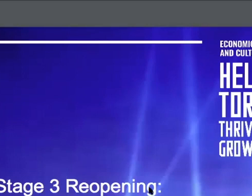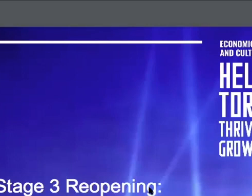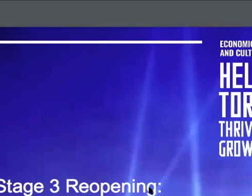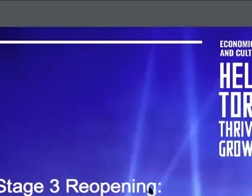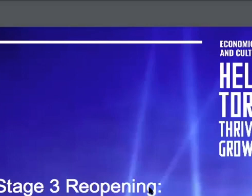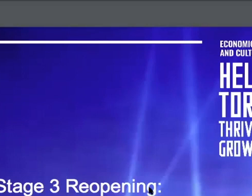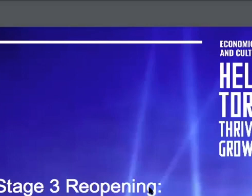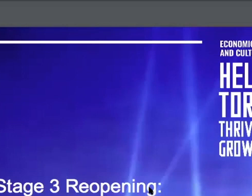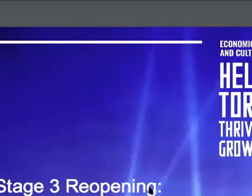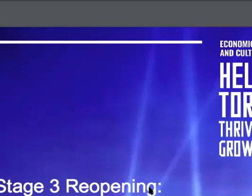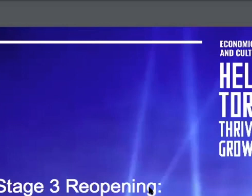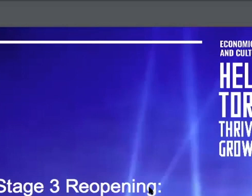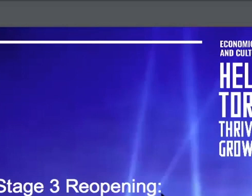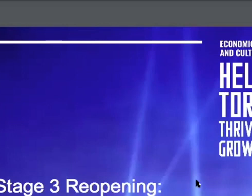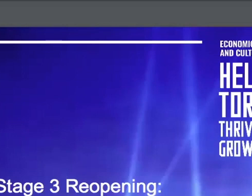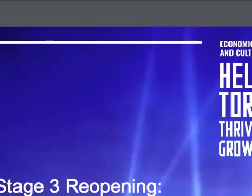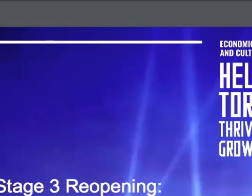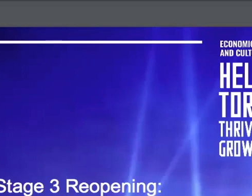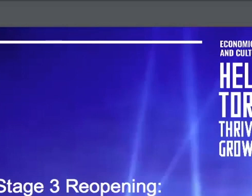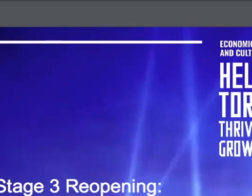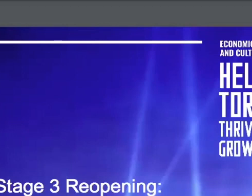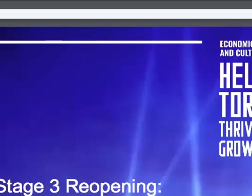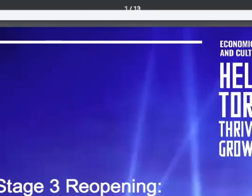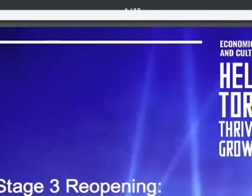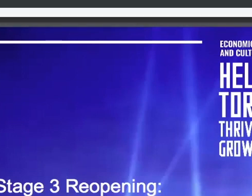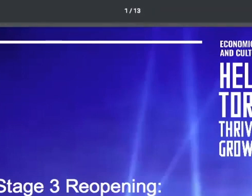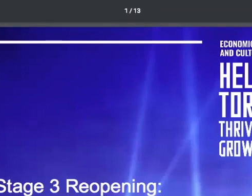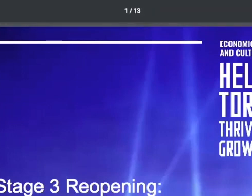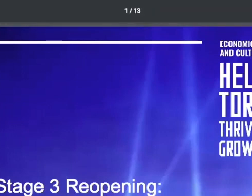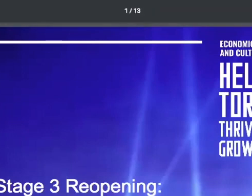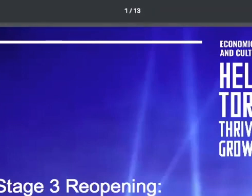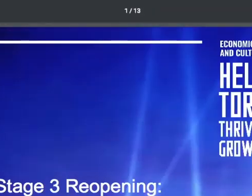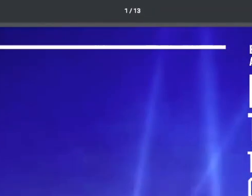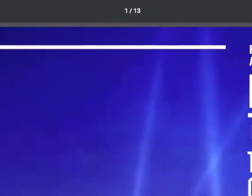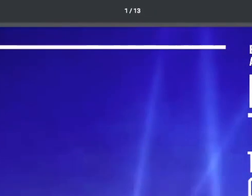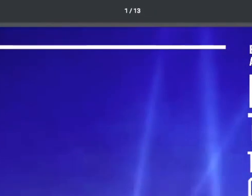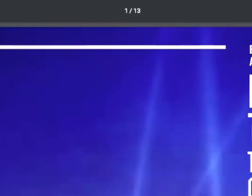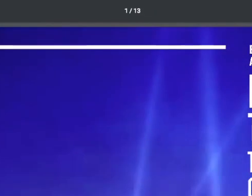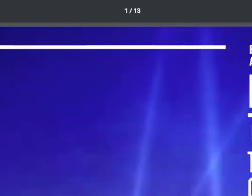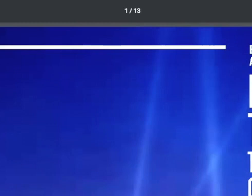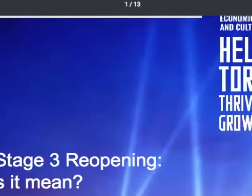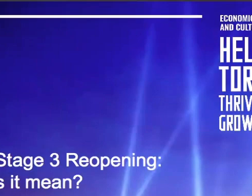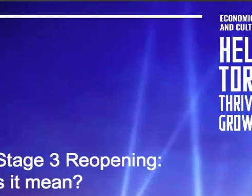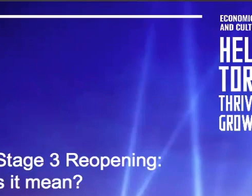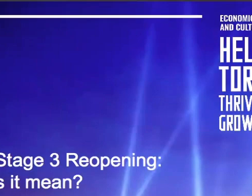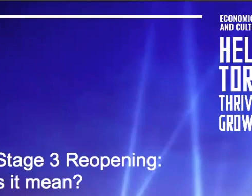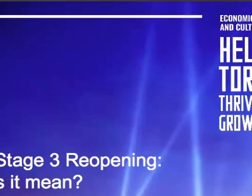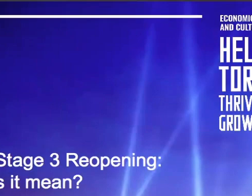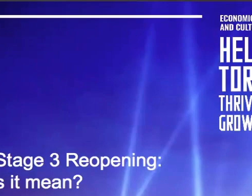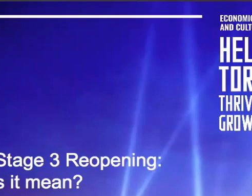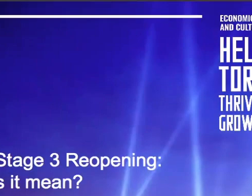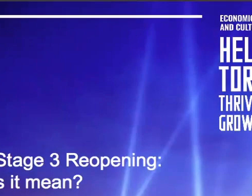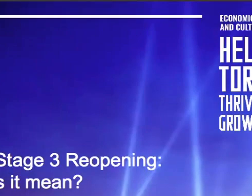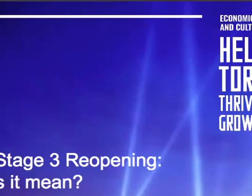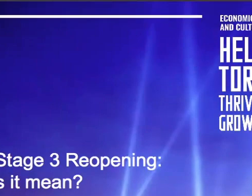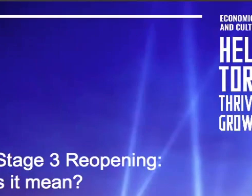round 2 of this town hall. I'm David Absalom, and I'm joined with Matt Oates to talk about reopening and what that means.